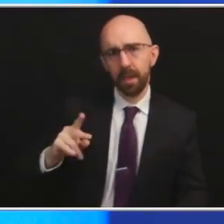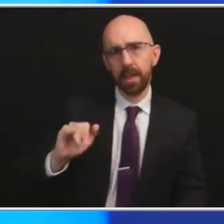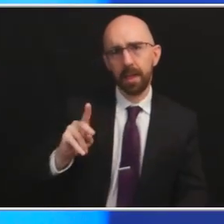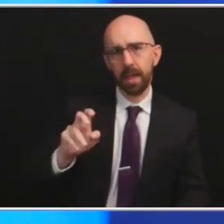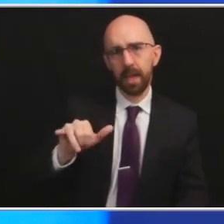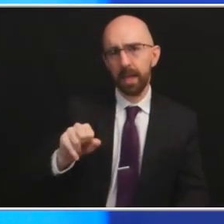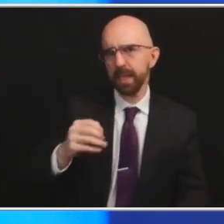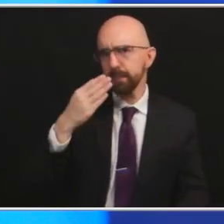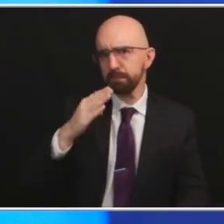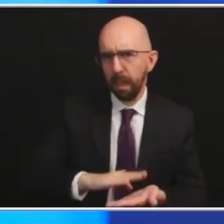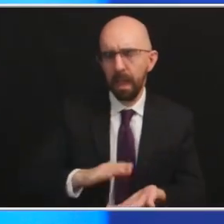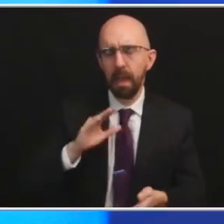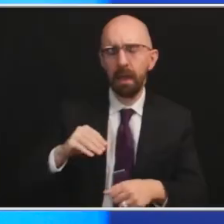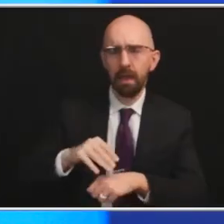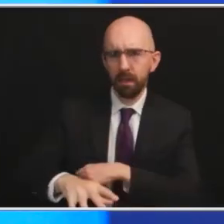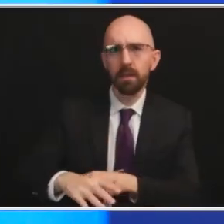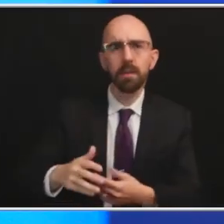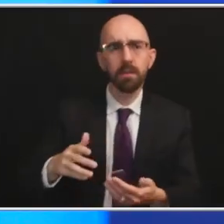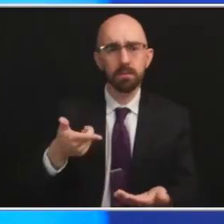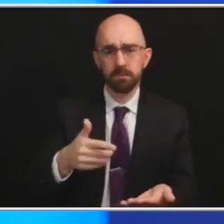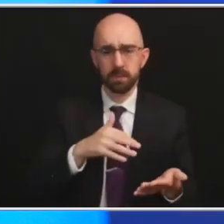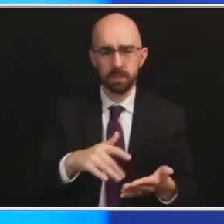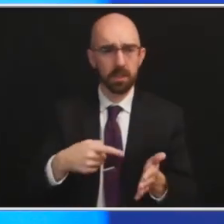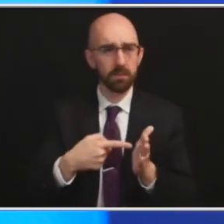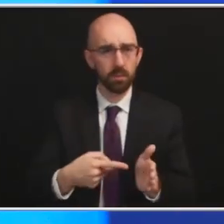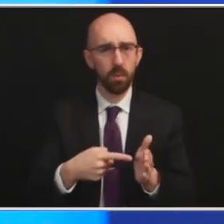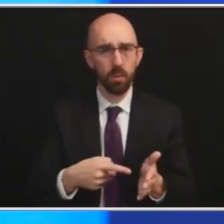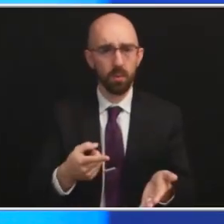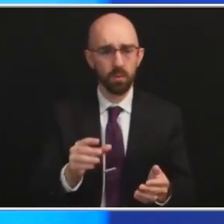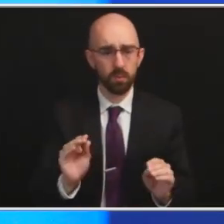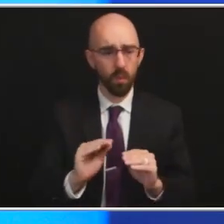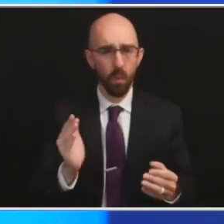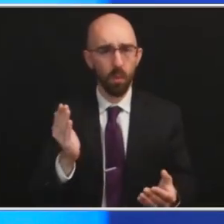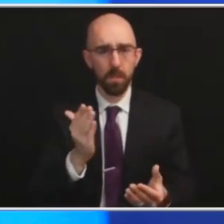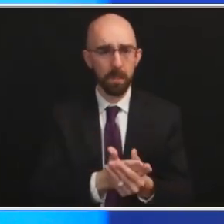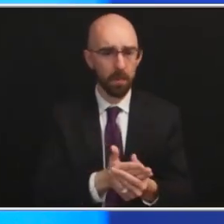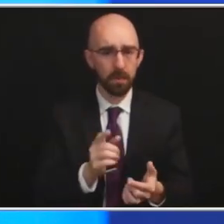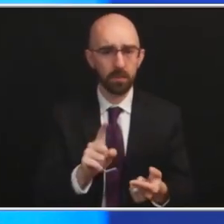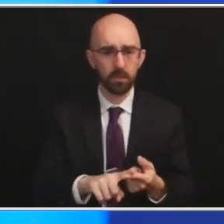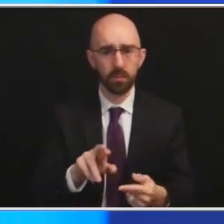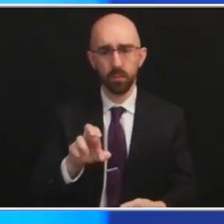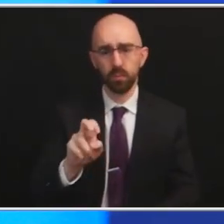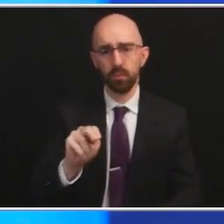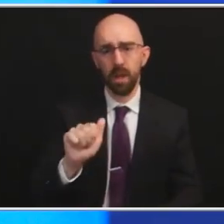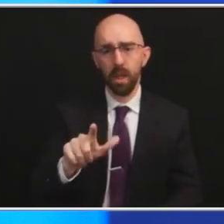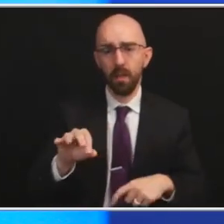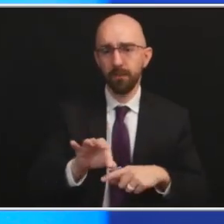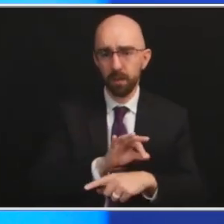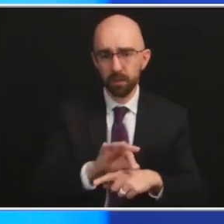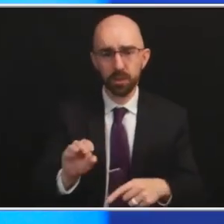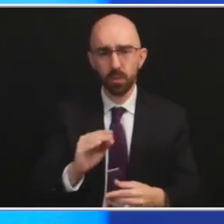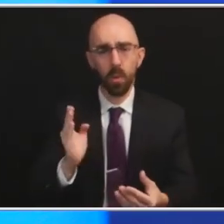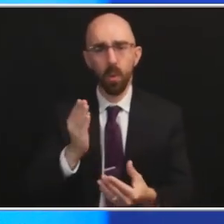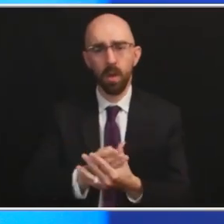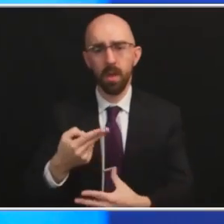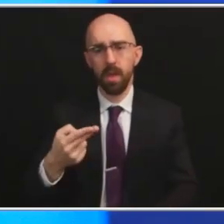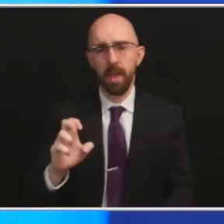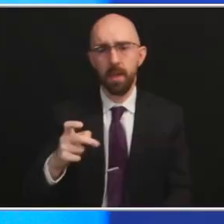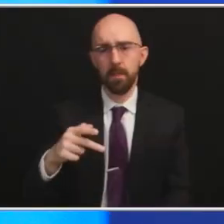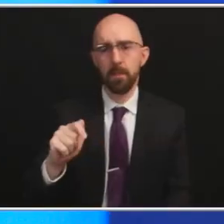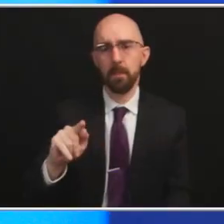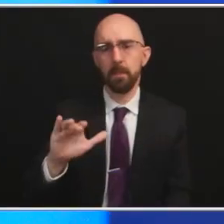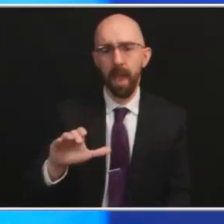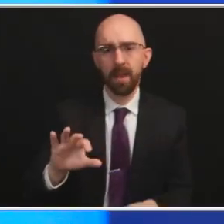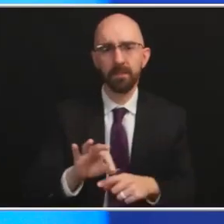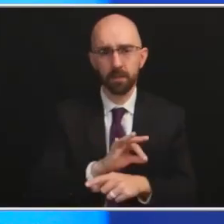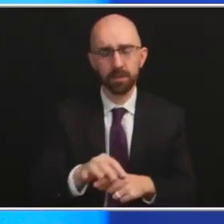have shown in otherwise healthy adults, no impairment in renal function, no impairment in hepatic function. There is caution recommended in patients